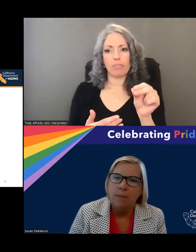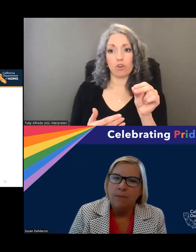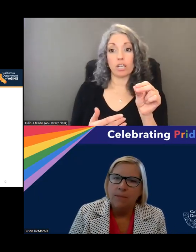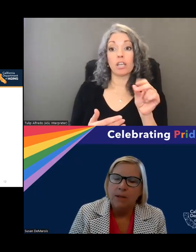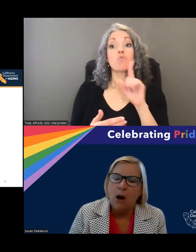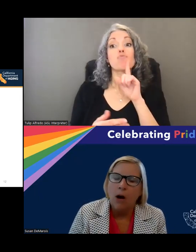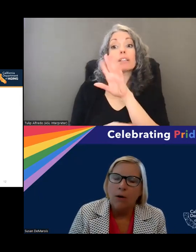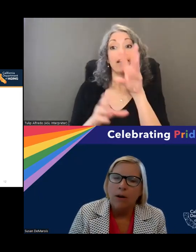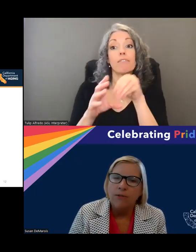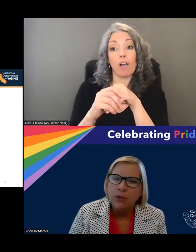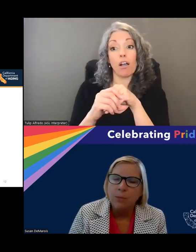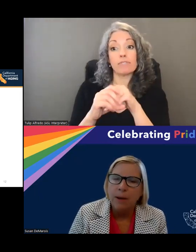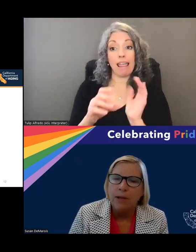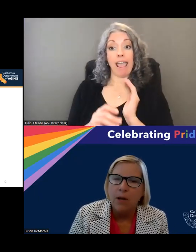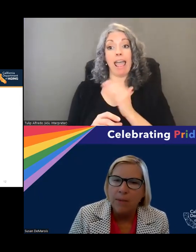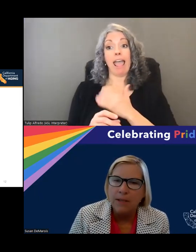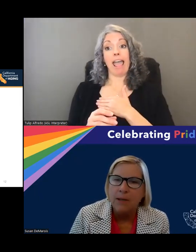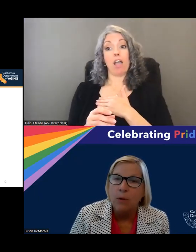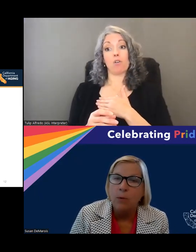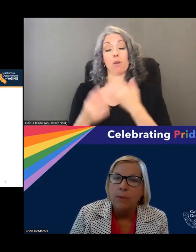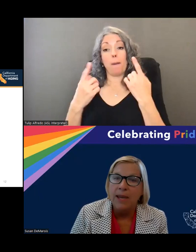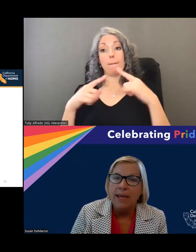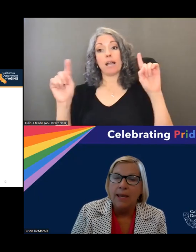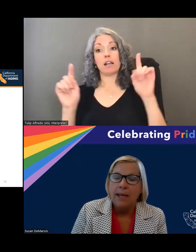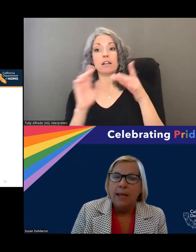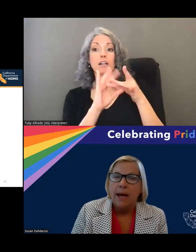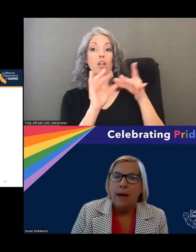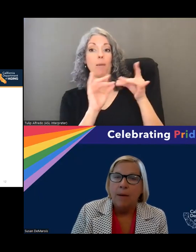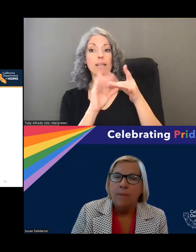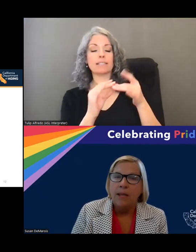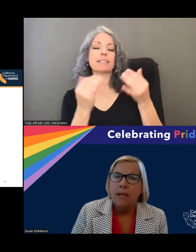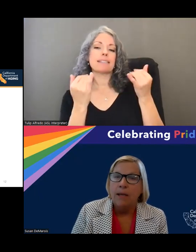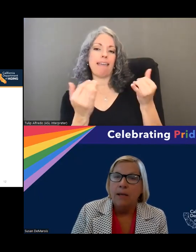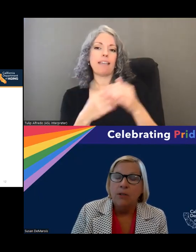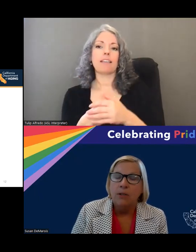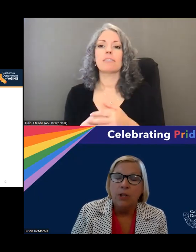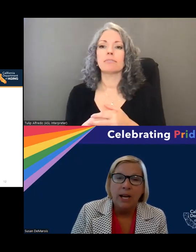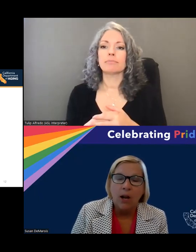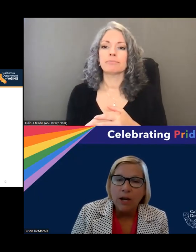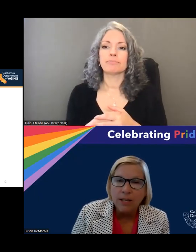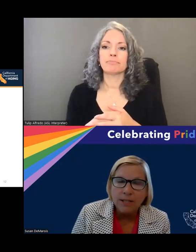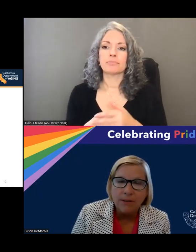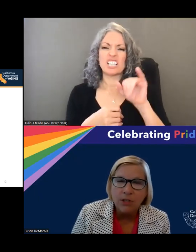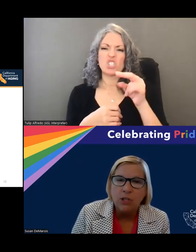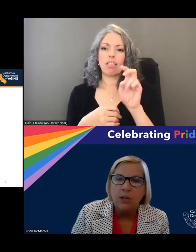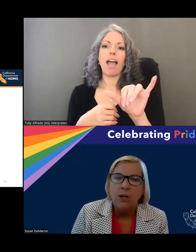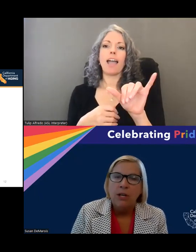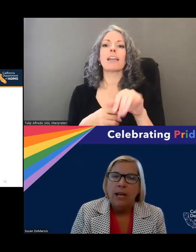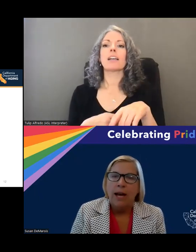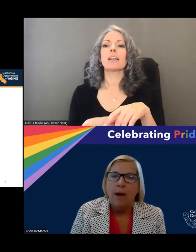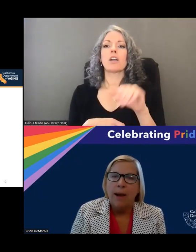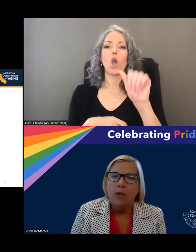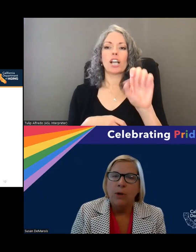into our official public comments that we will be making in July and August of this